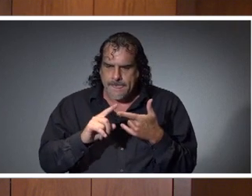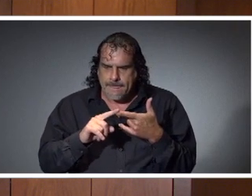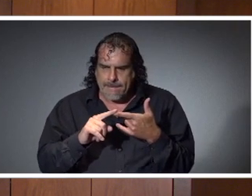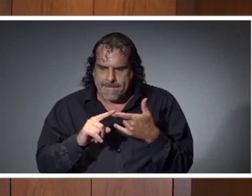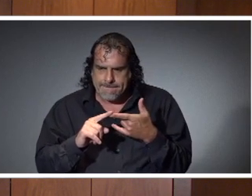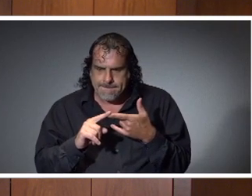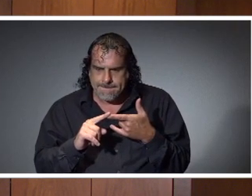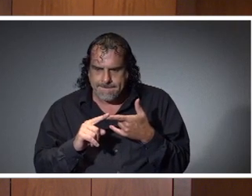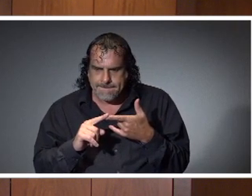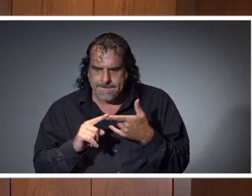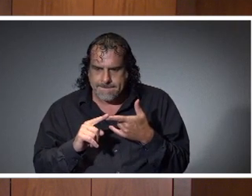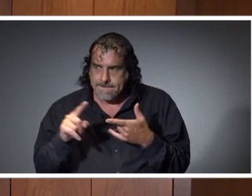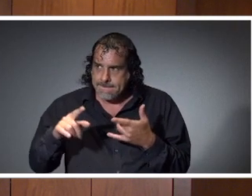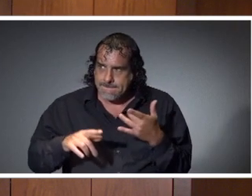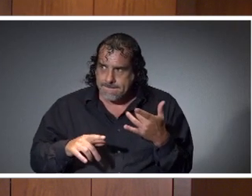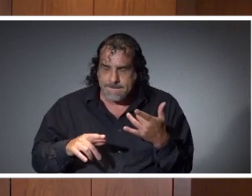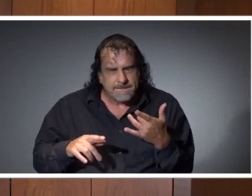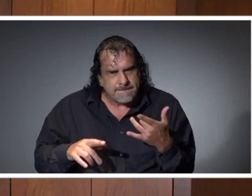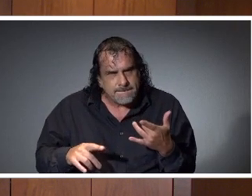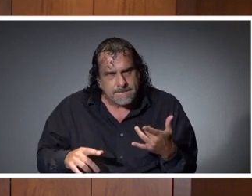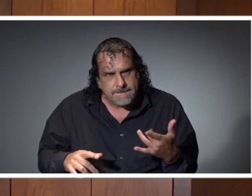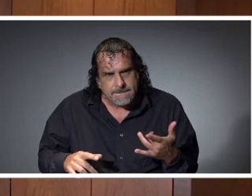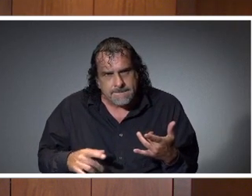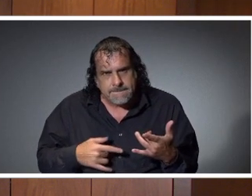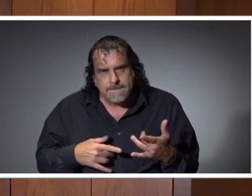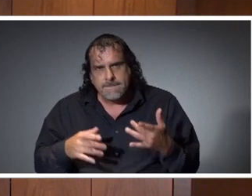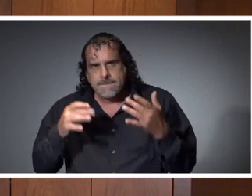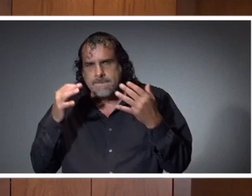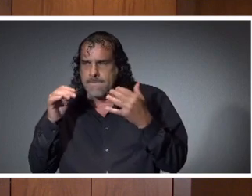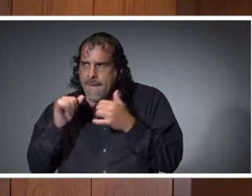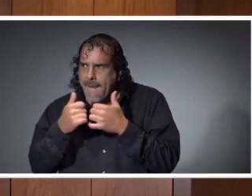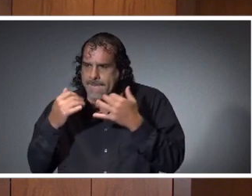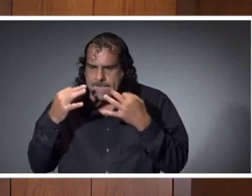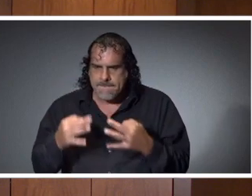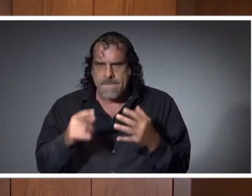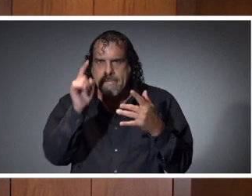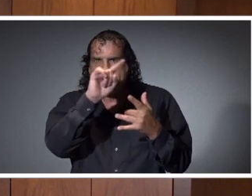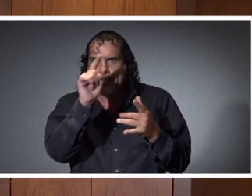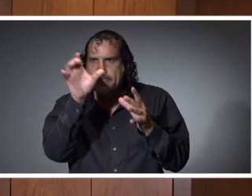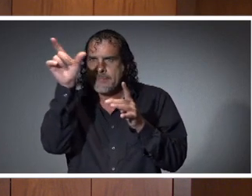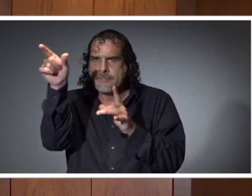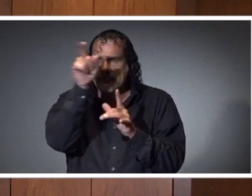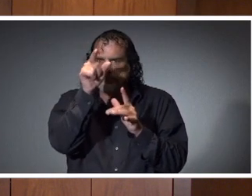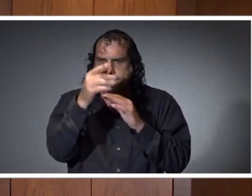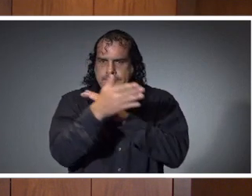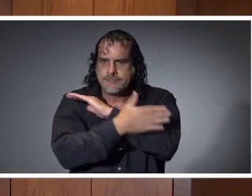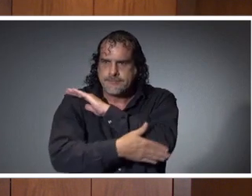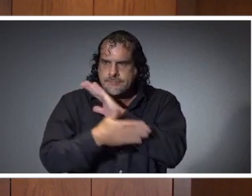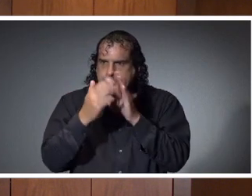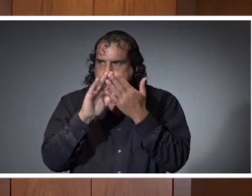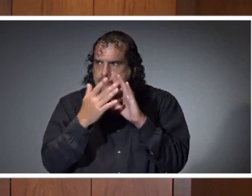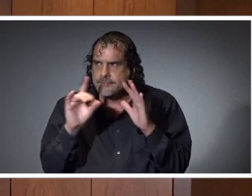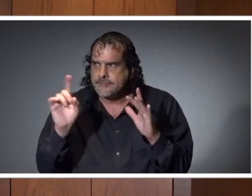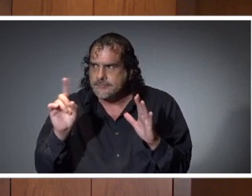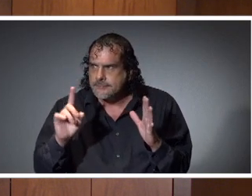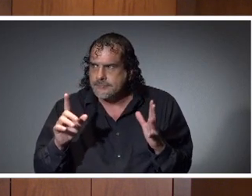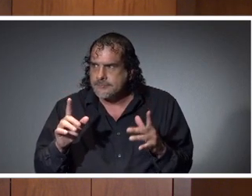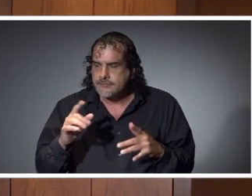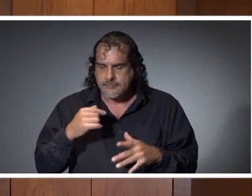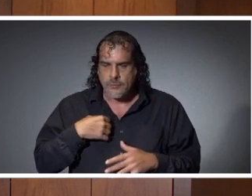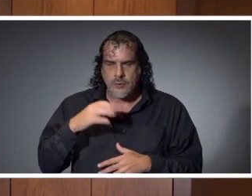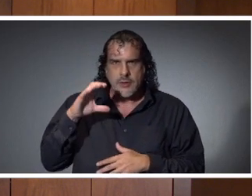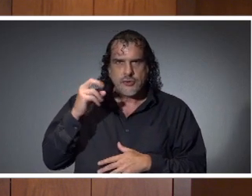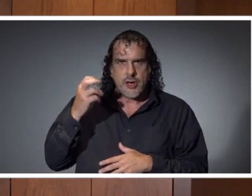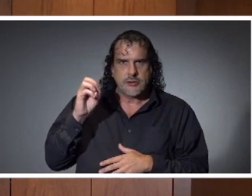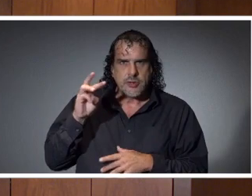how you decide which communities to do the targeted testing in? Yeah, we're gonna be in Choctaw,